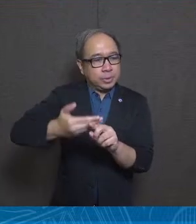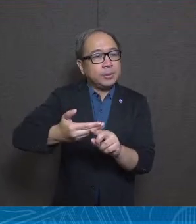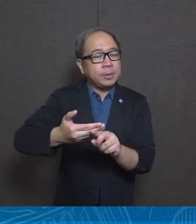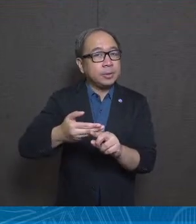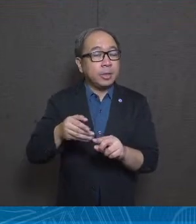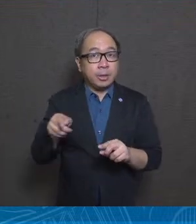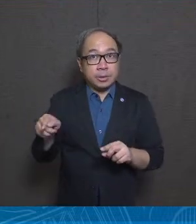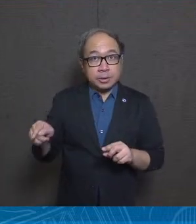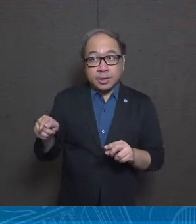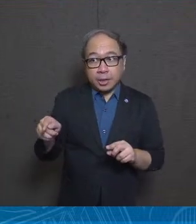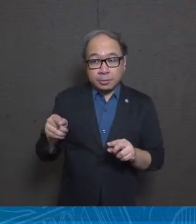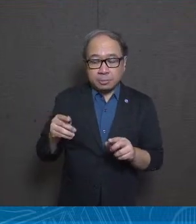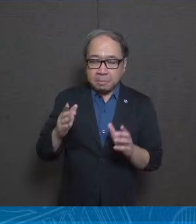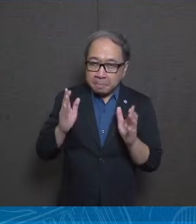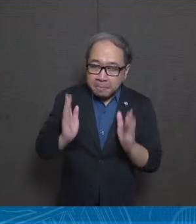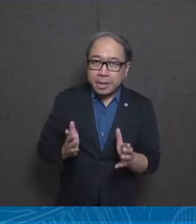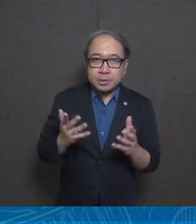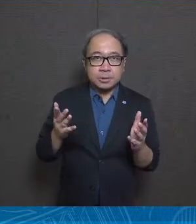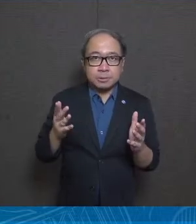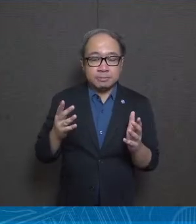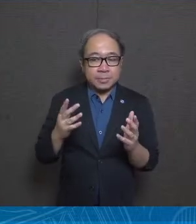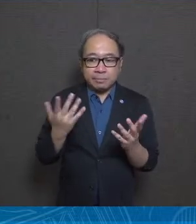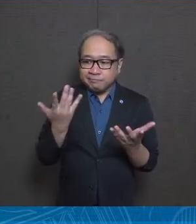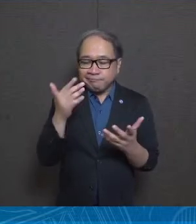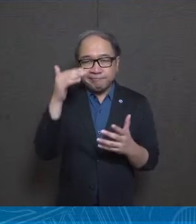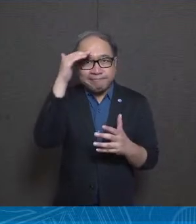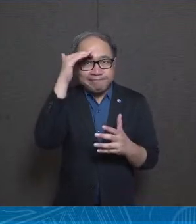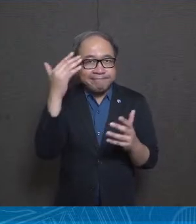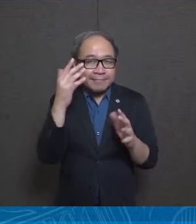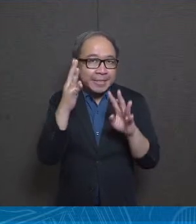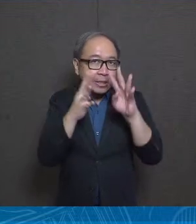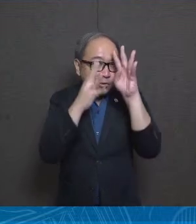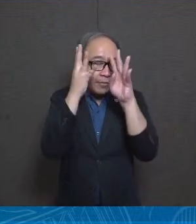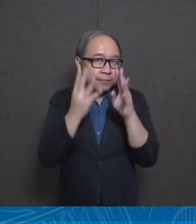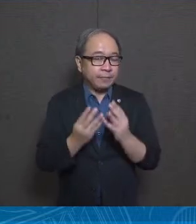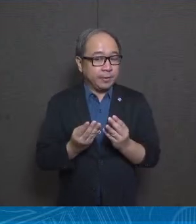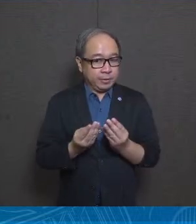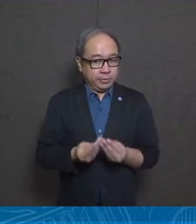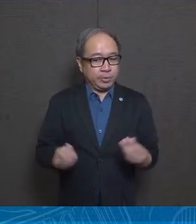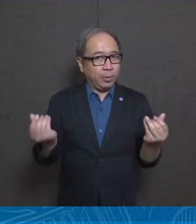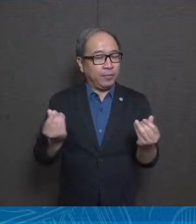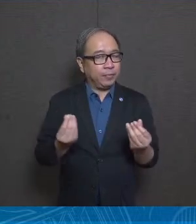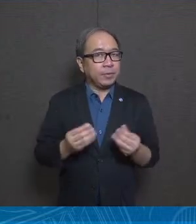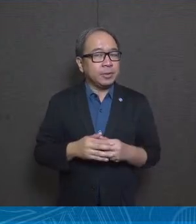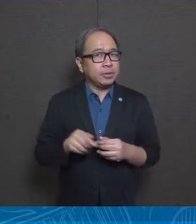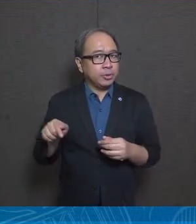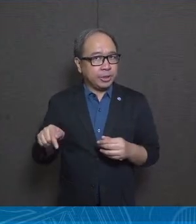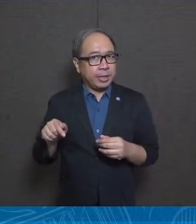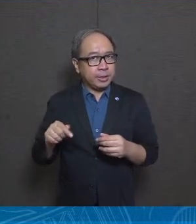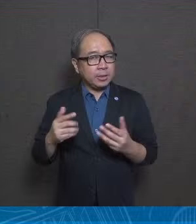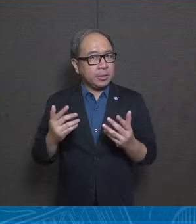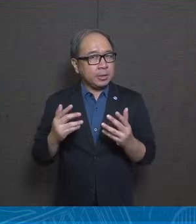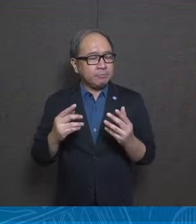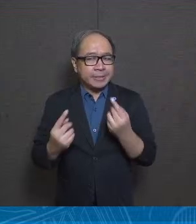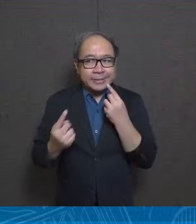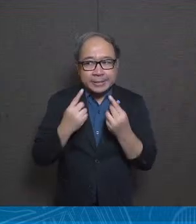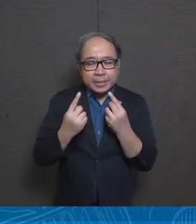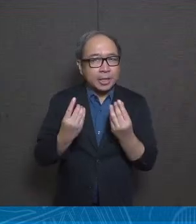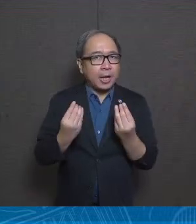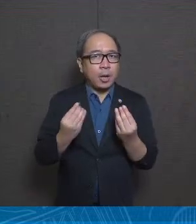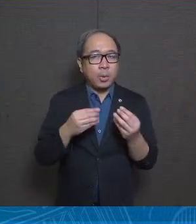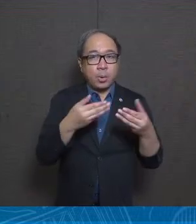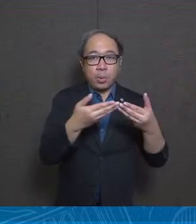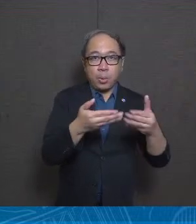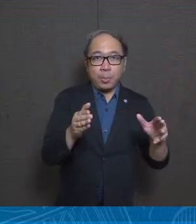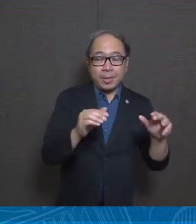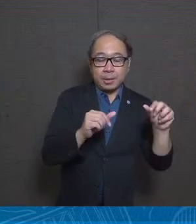for innovative solutions. In this session, we'll explore how open science and AI technologies can